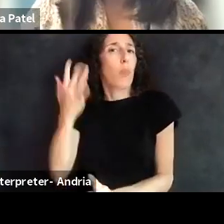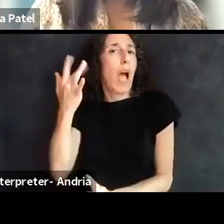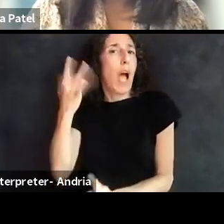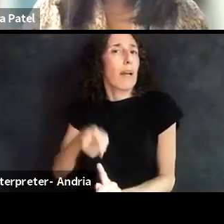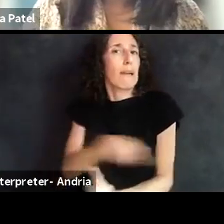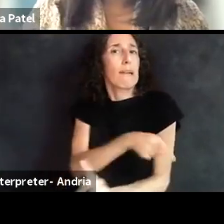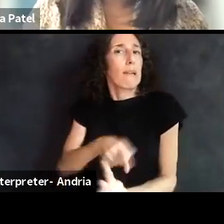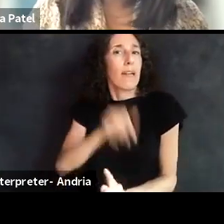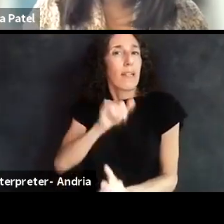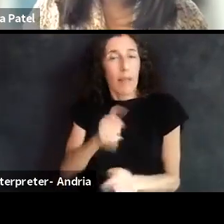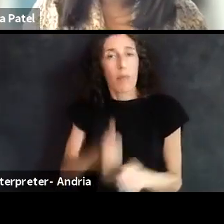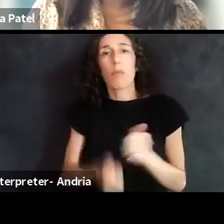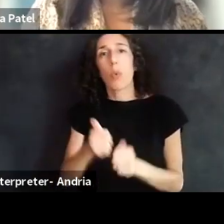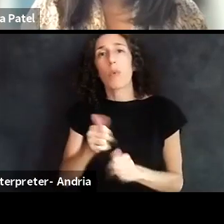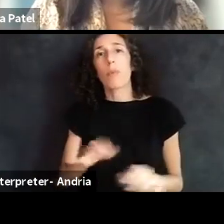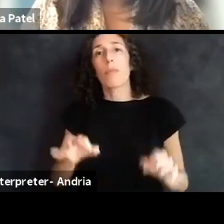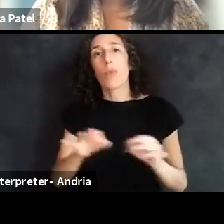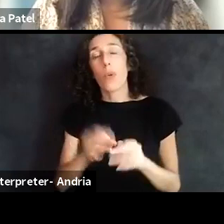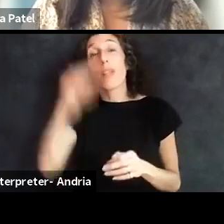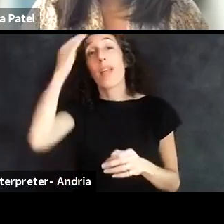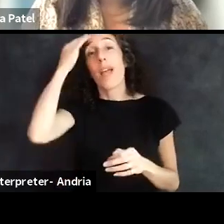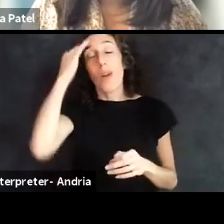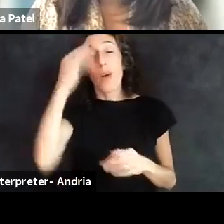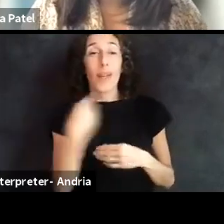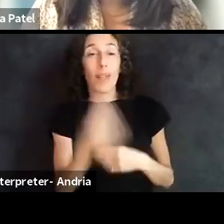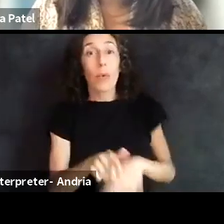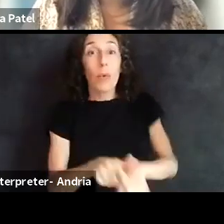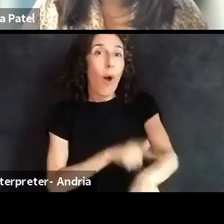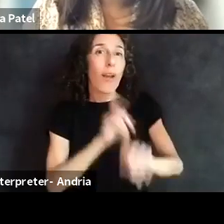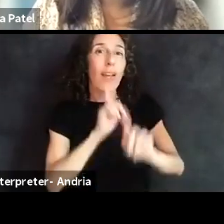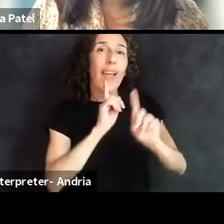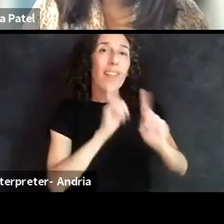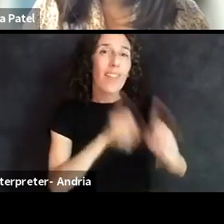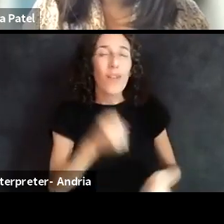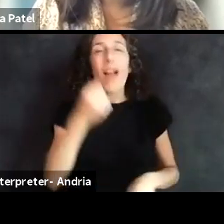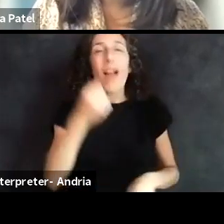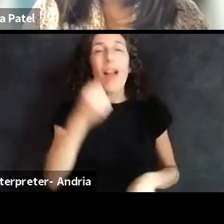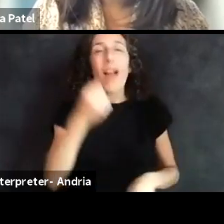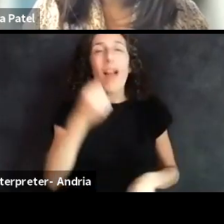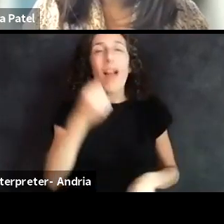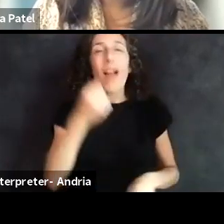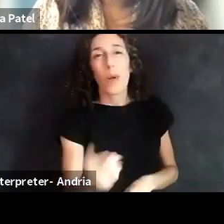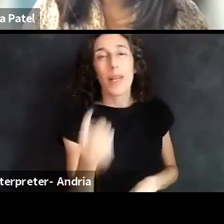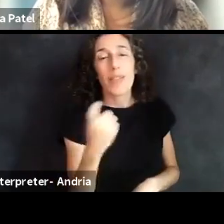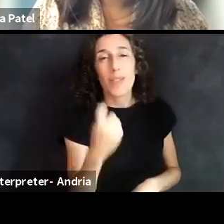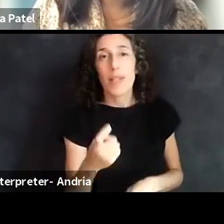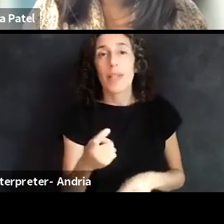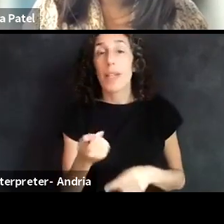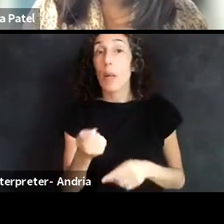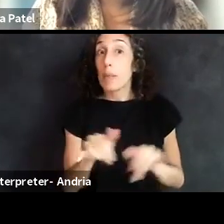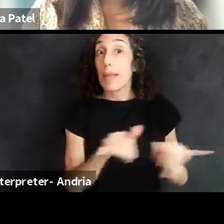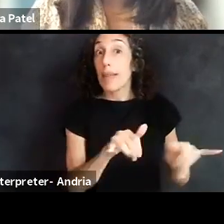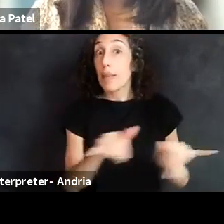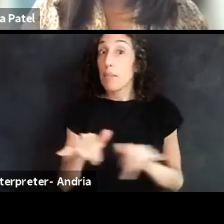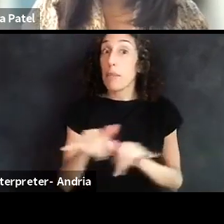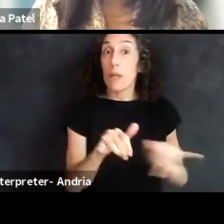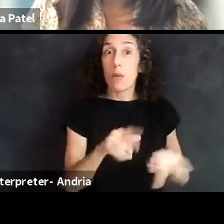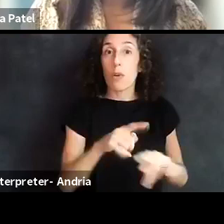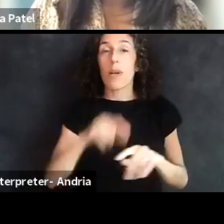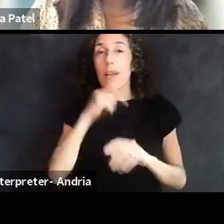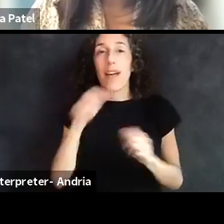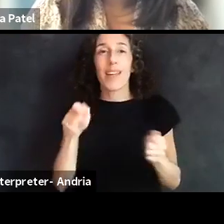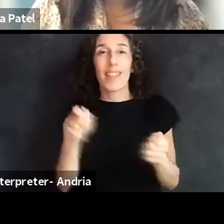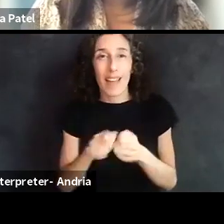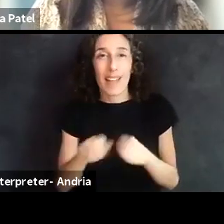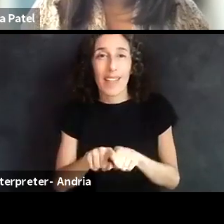That was a long answer to say they're related and they're different, I guess, is the simple answer. There's